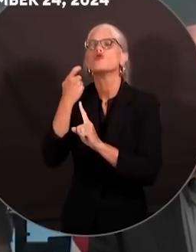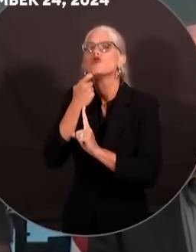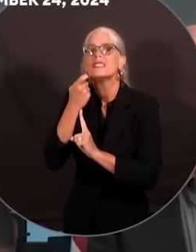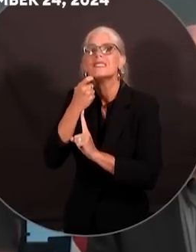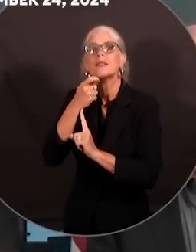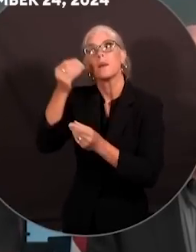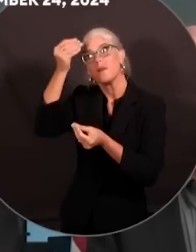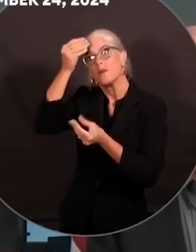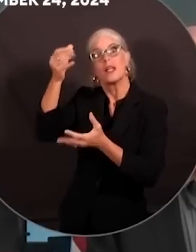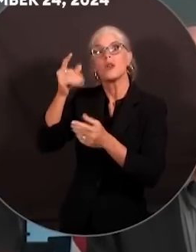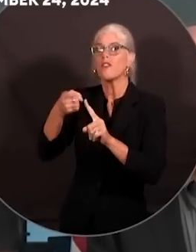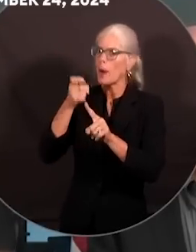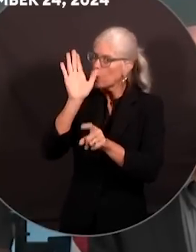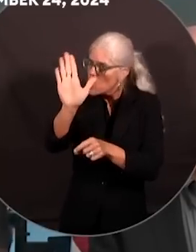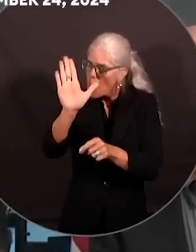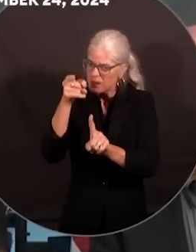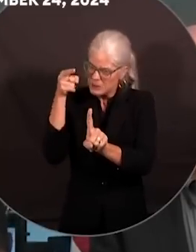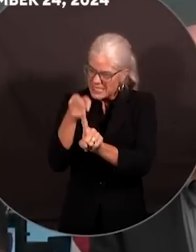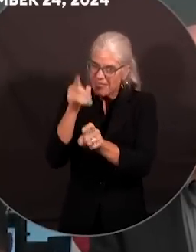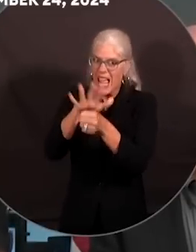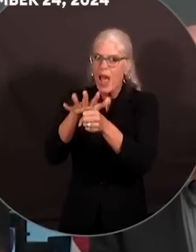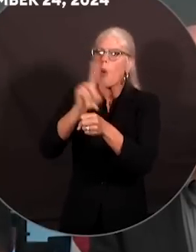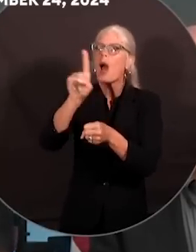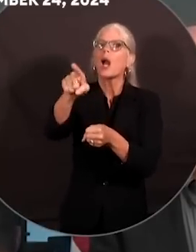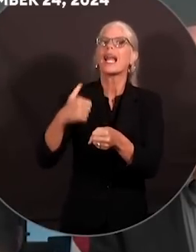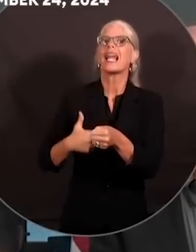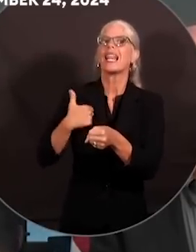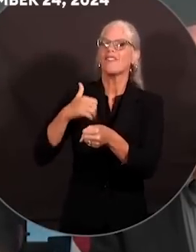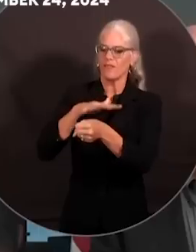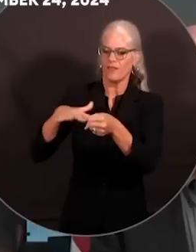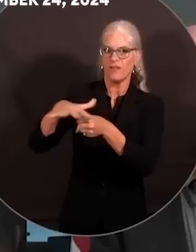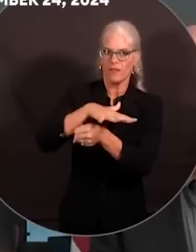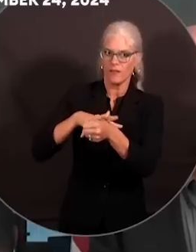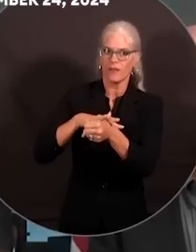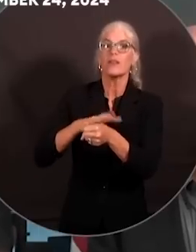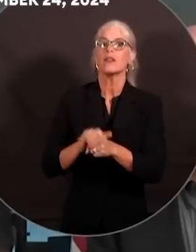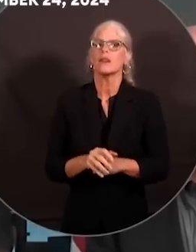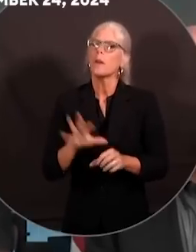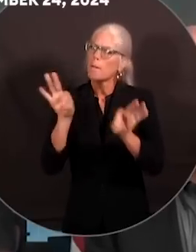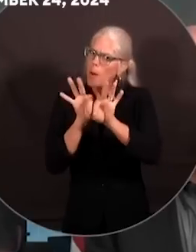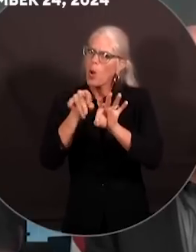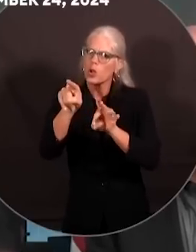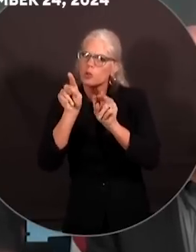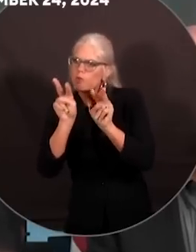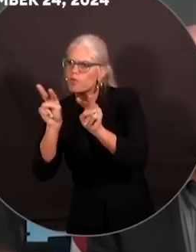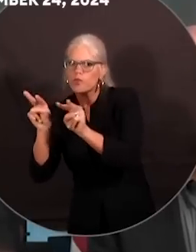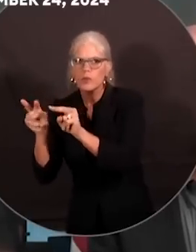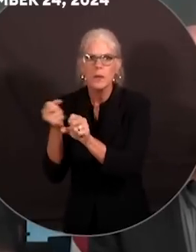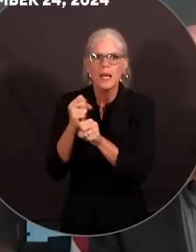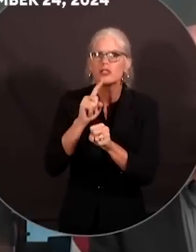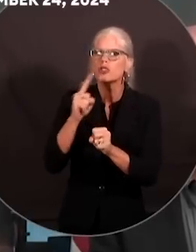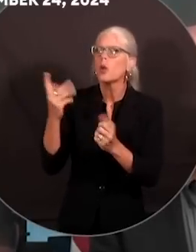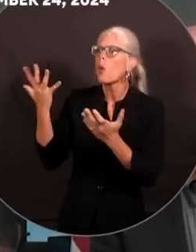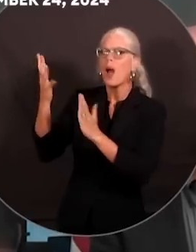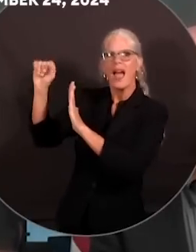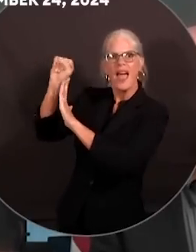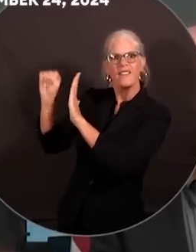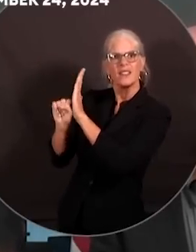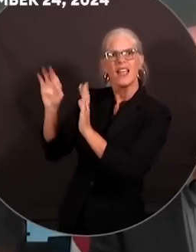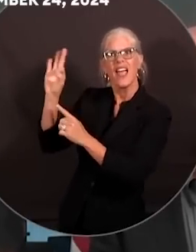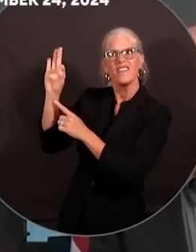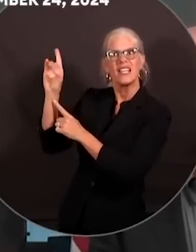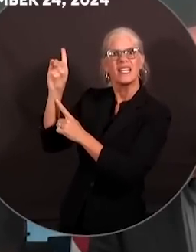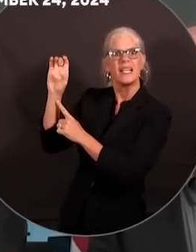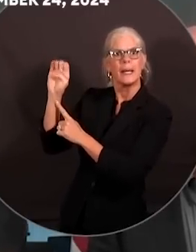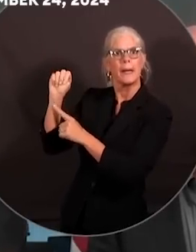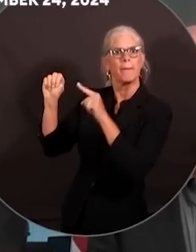area. But I also encourage residents to stay attentive to guidance issued by the State Division of Emergency Management. Counties